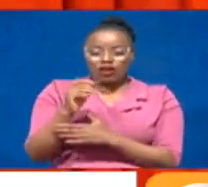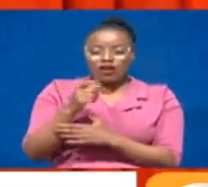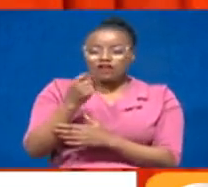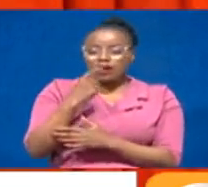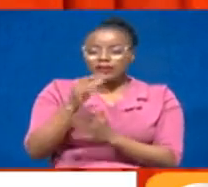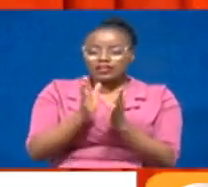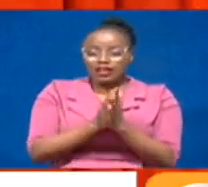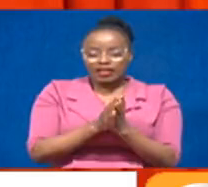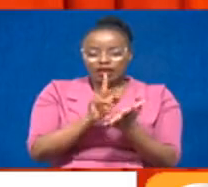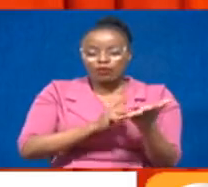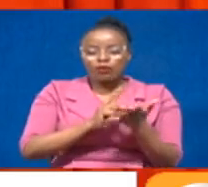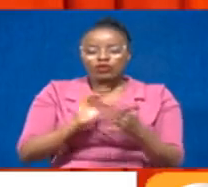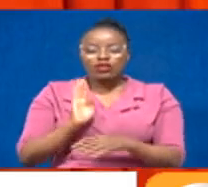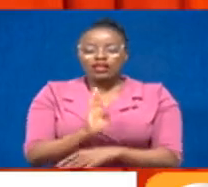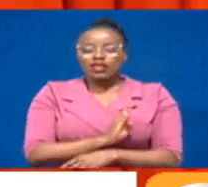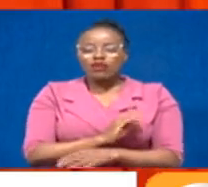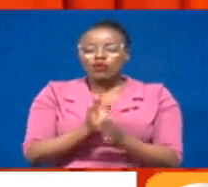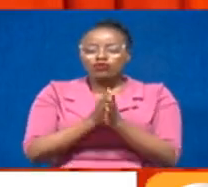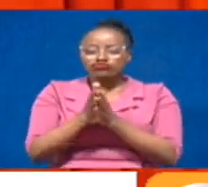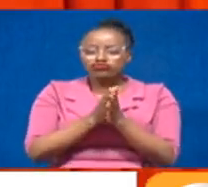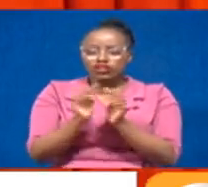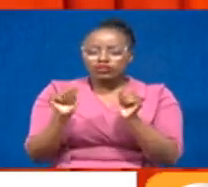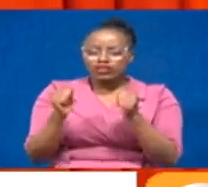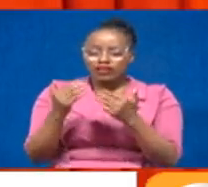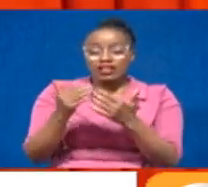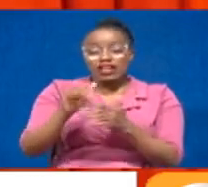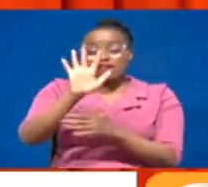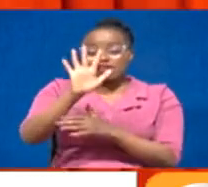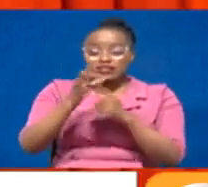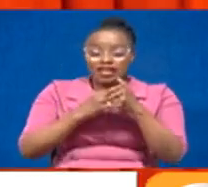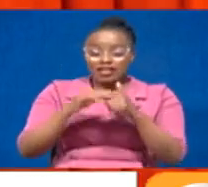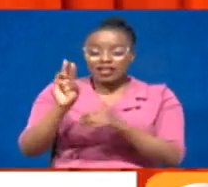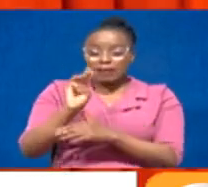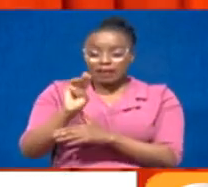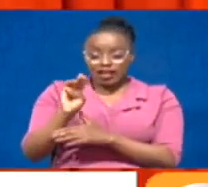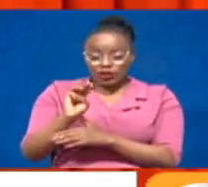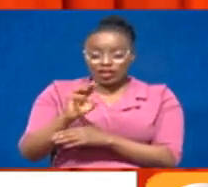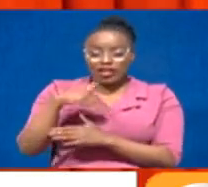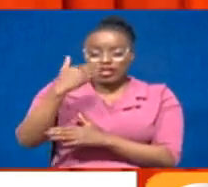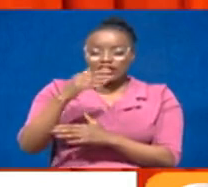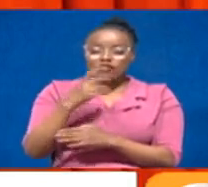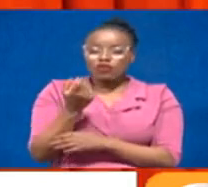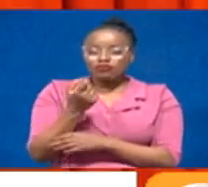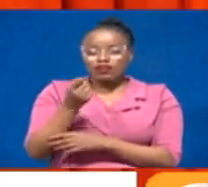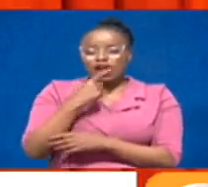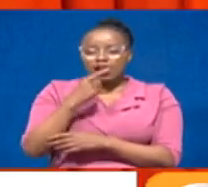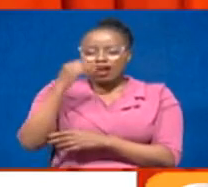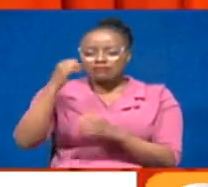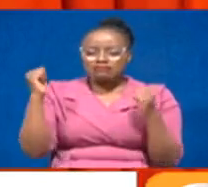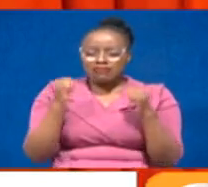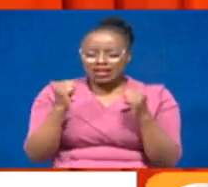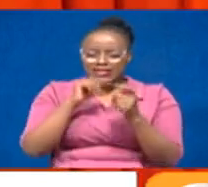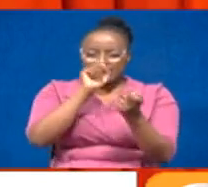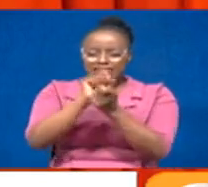We aspire to save this country in excess of 58 million shillings annually on malaria testing